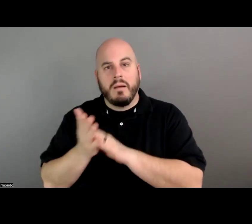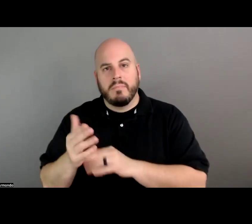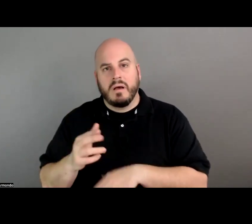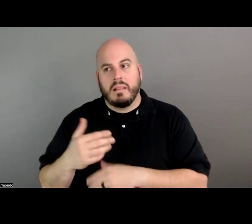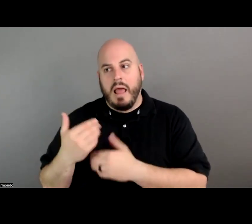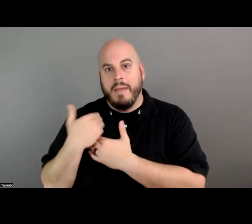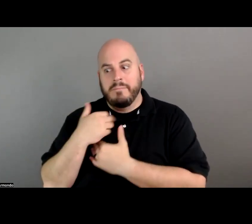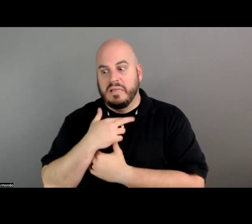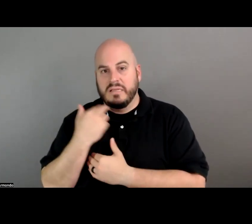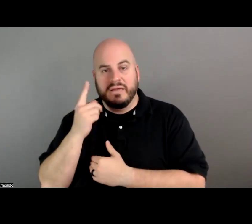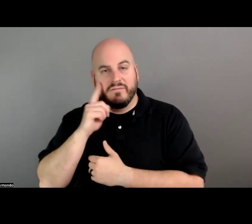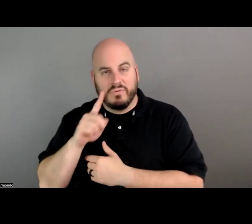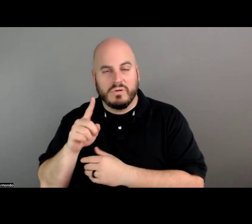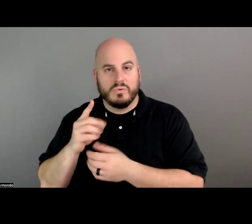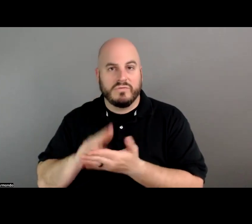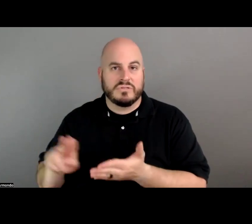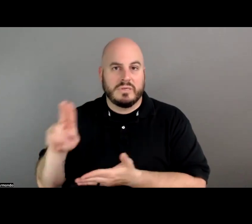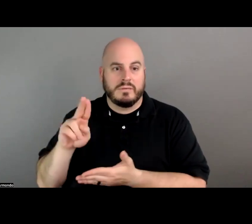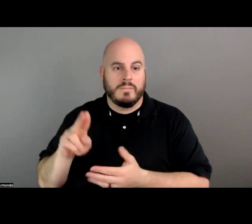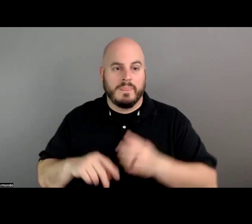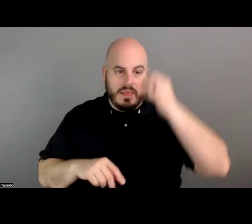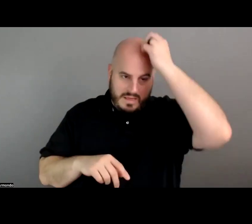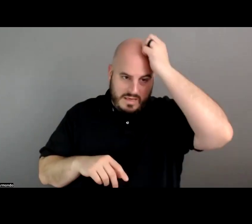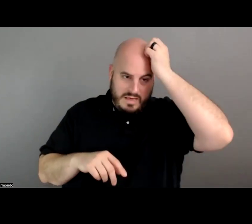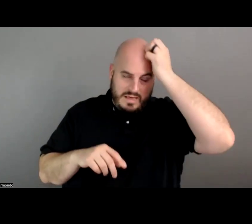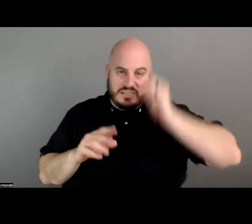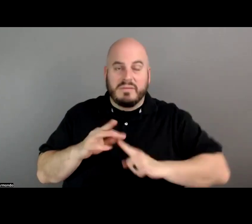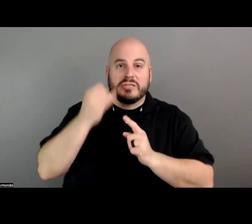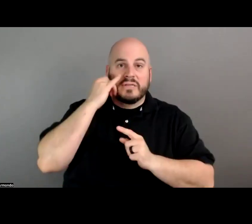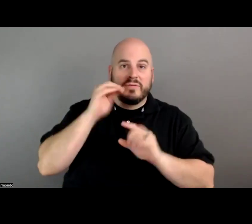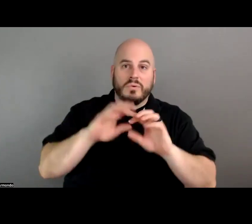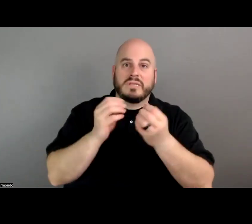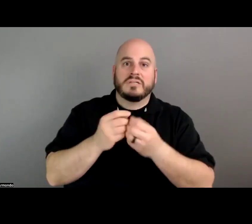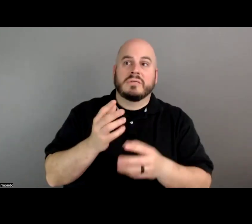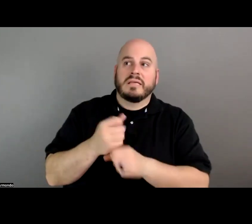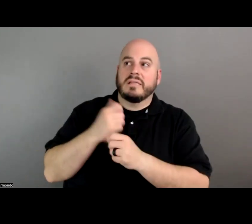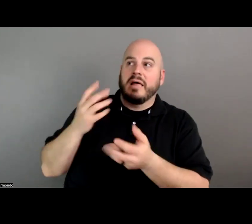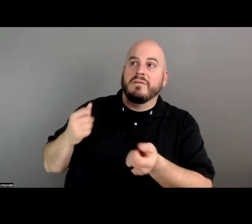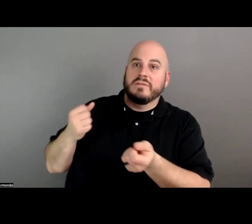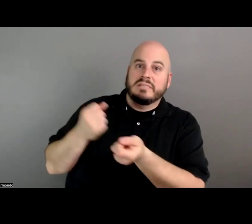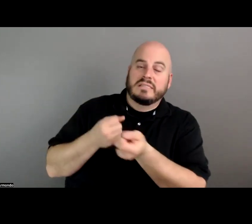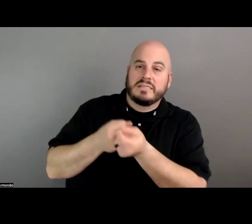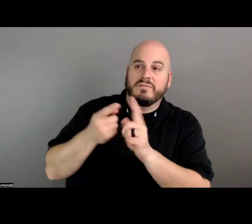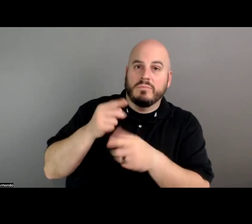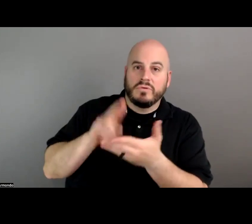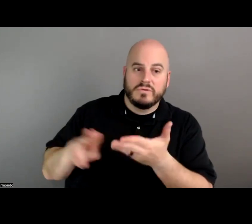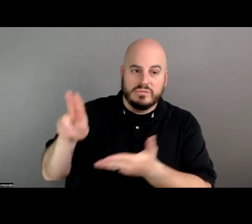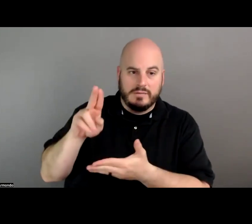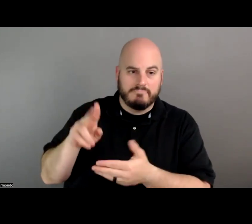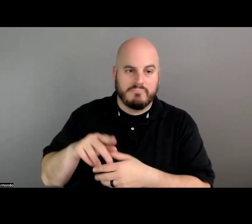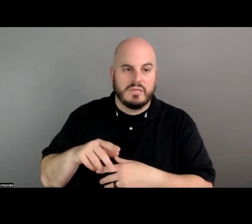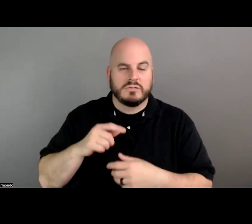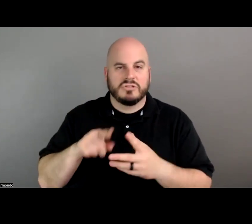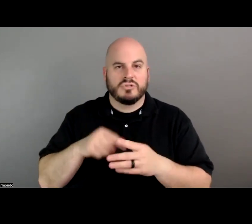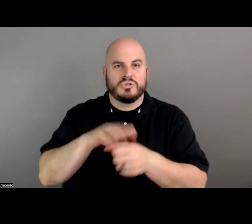if it's a student organization that gets significant assistance from the university. As something to stress everybody out, I'm